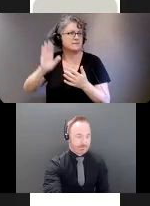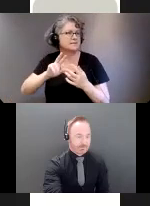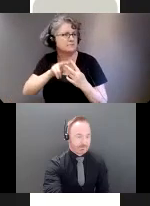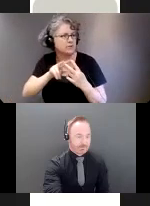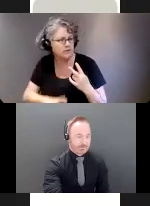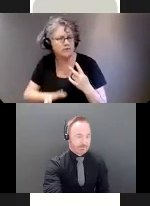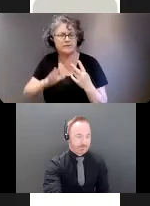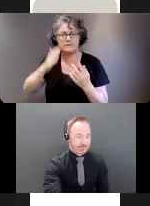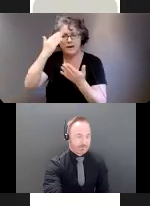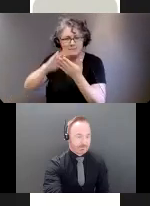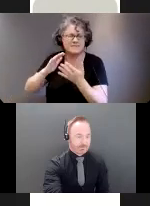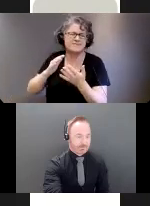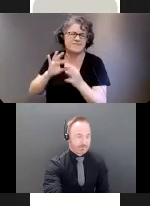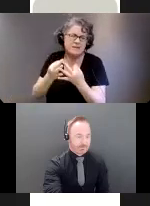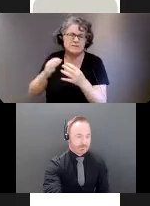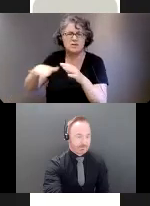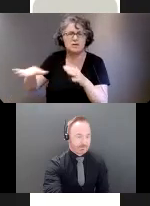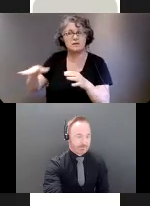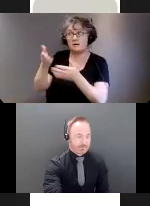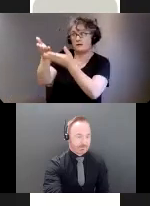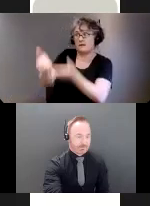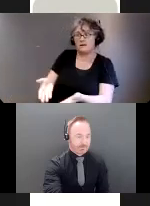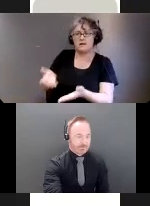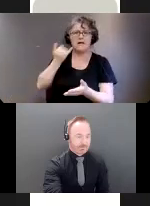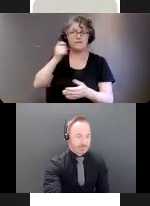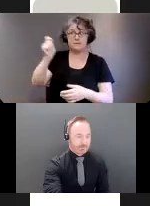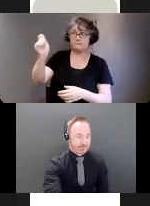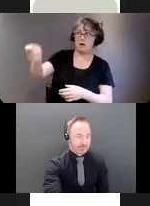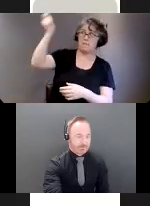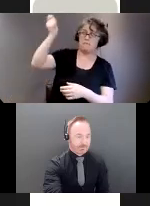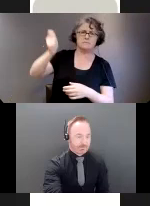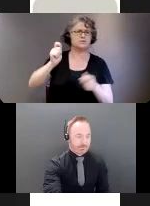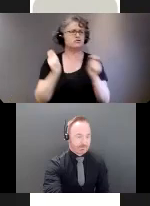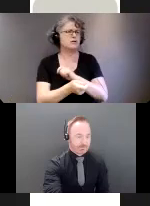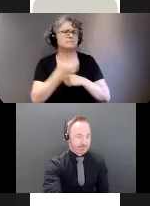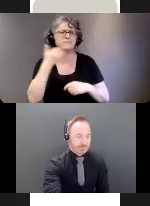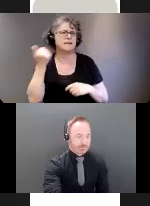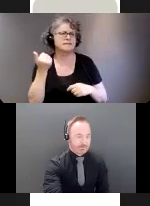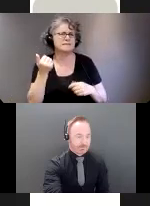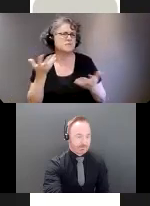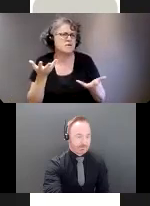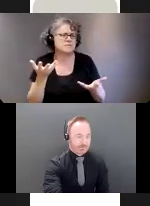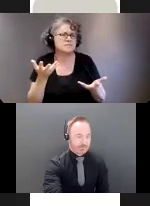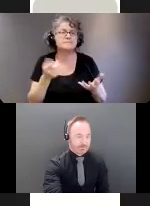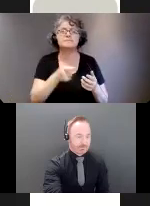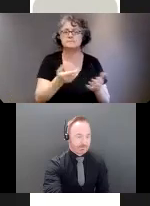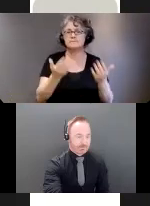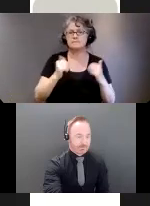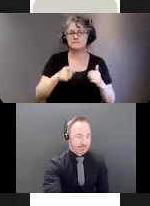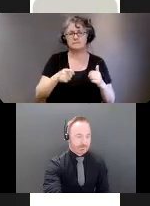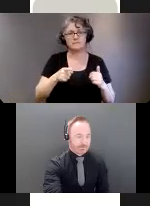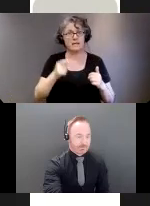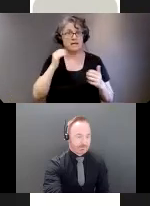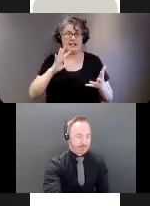child? What do things look like when they're at their worst? Do you ever feel like you're walking on eggshells around